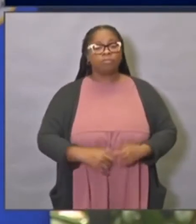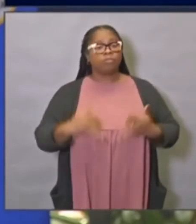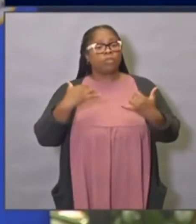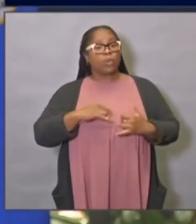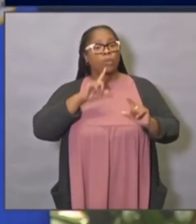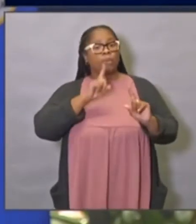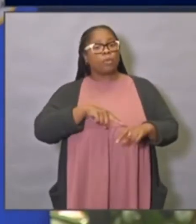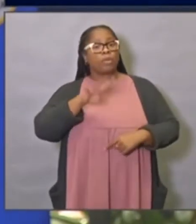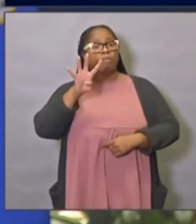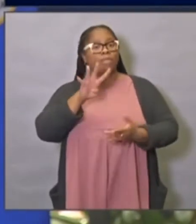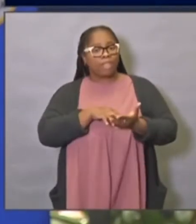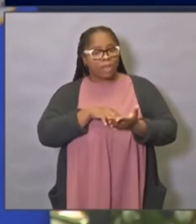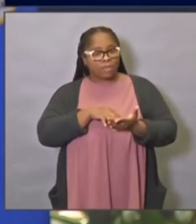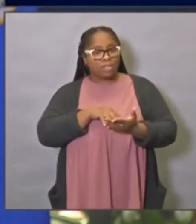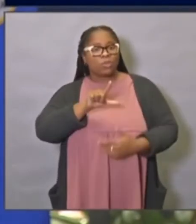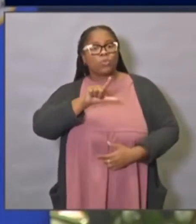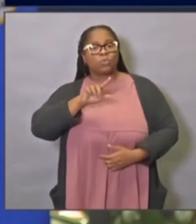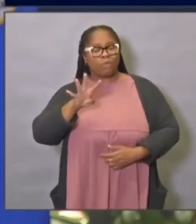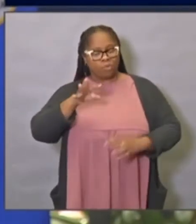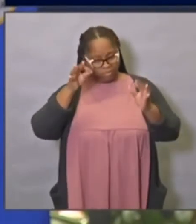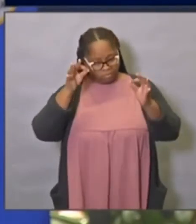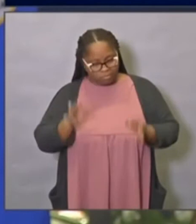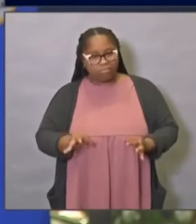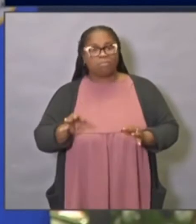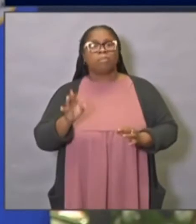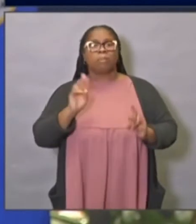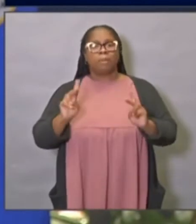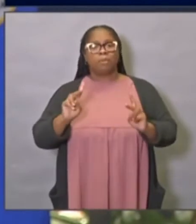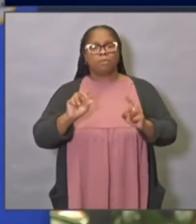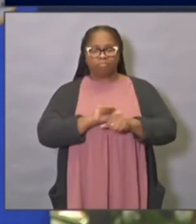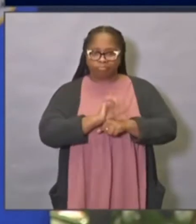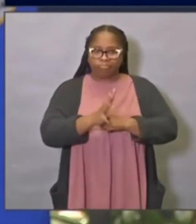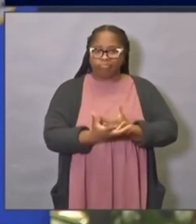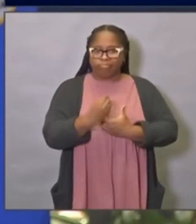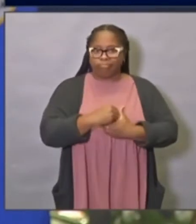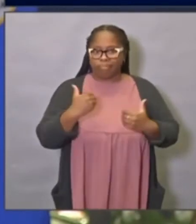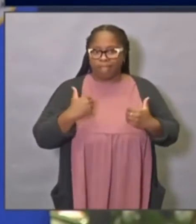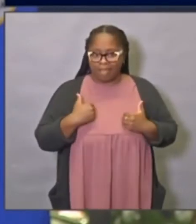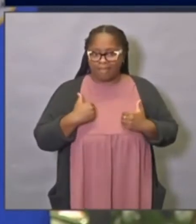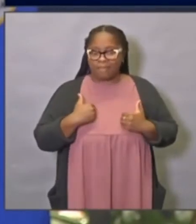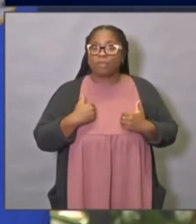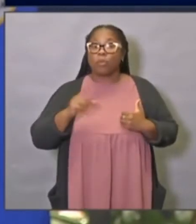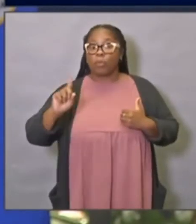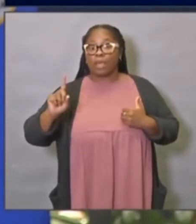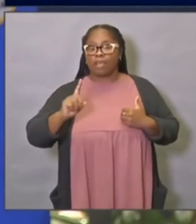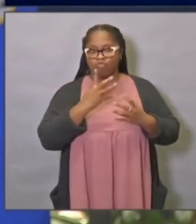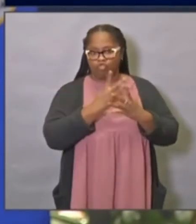reporting 4,024 confirmed cases at some point in jail facilities.